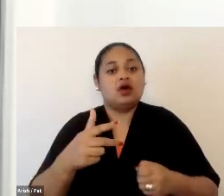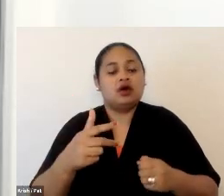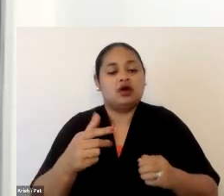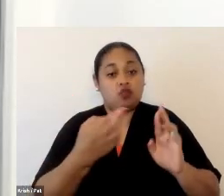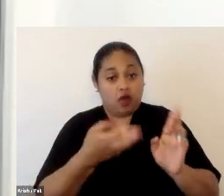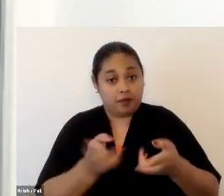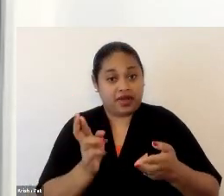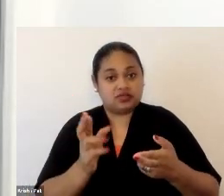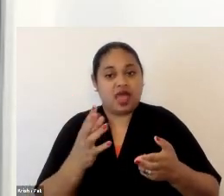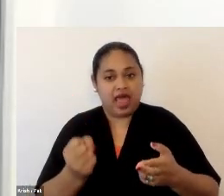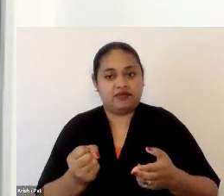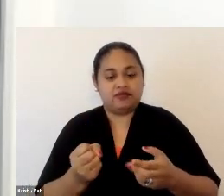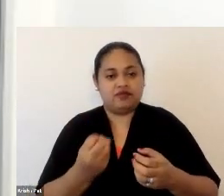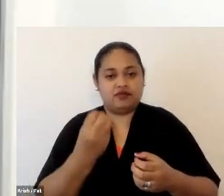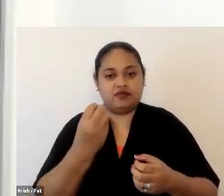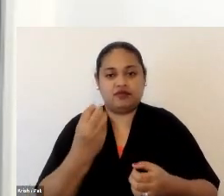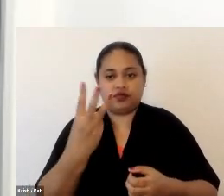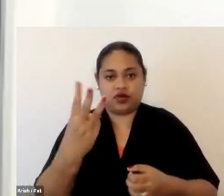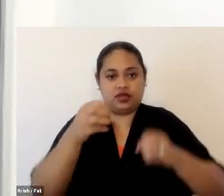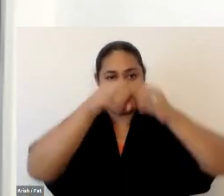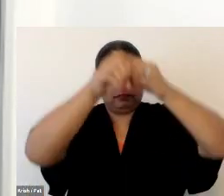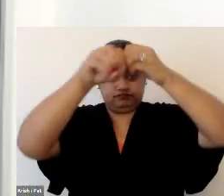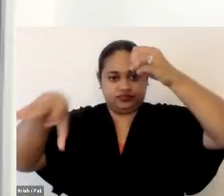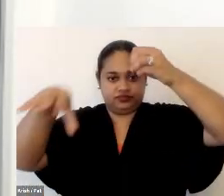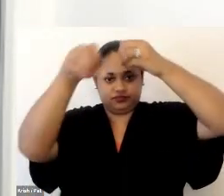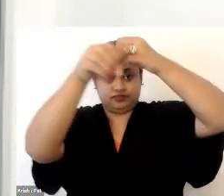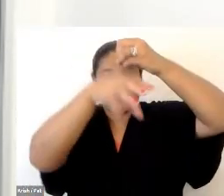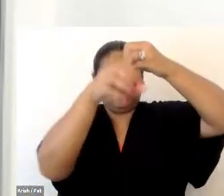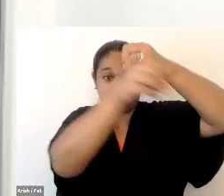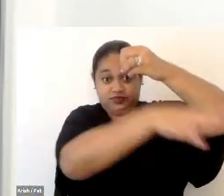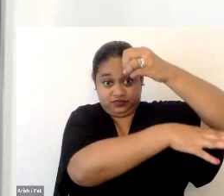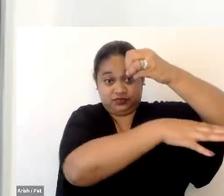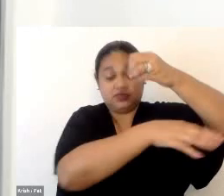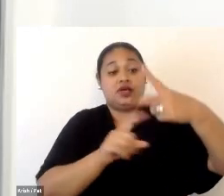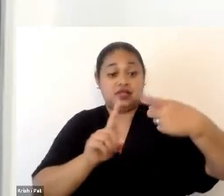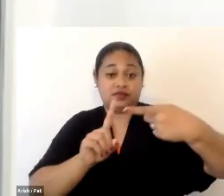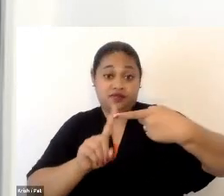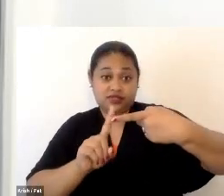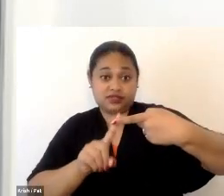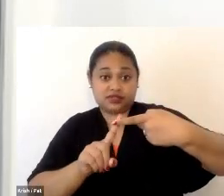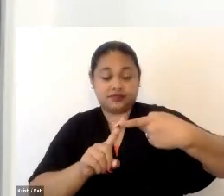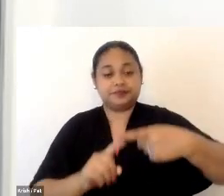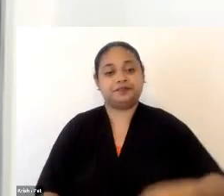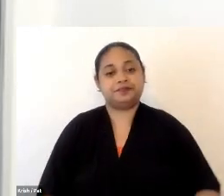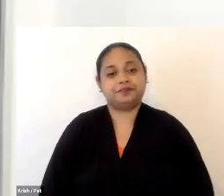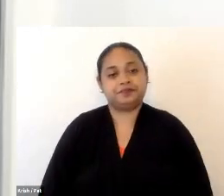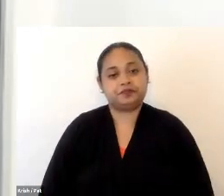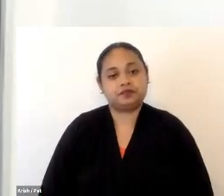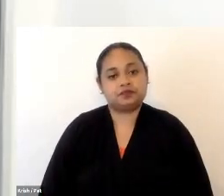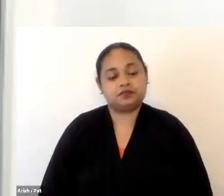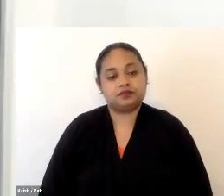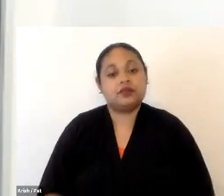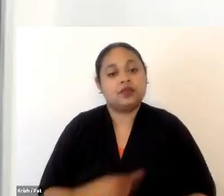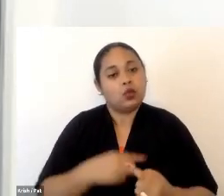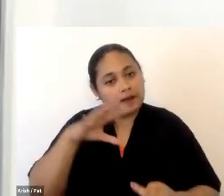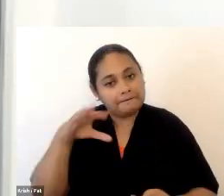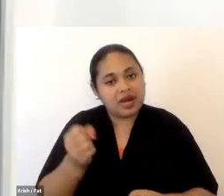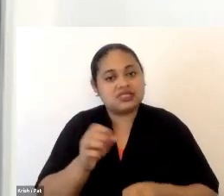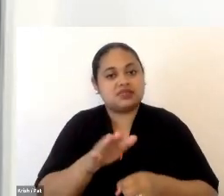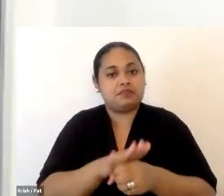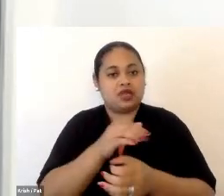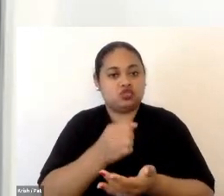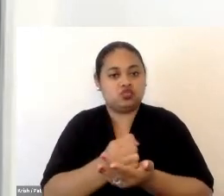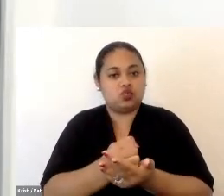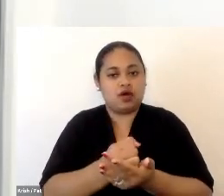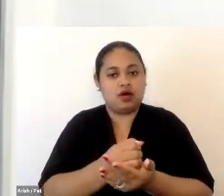three broad categories. The first category is that we need to make sure that we